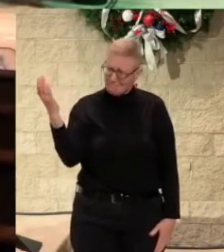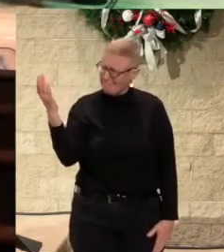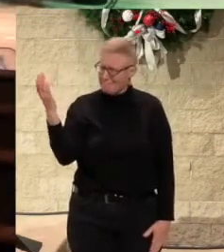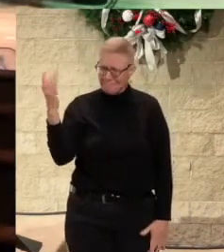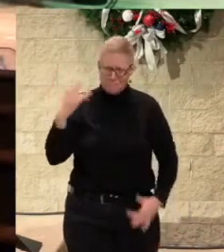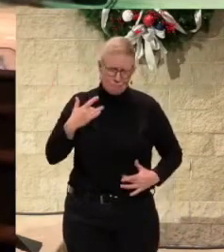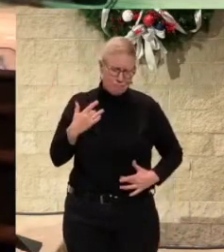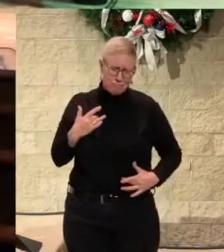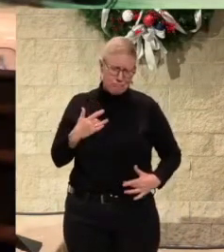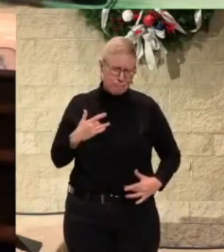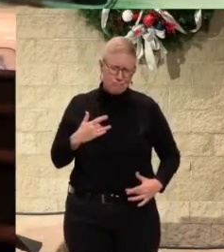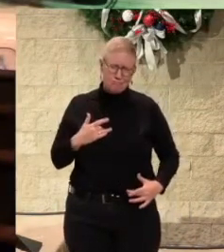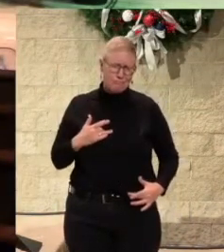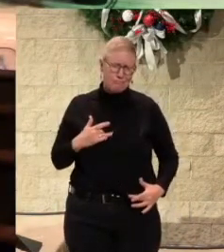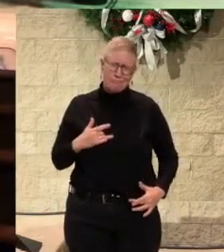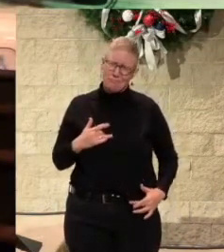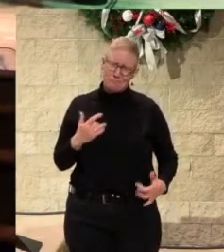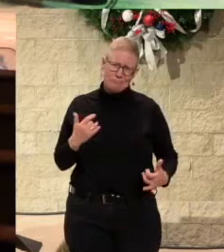blues.